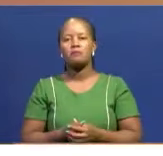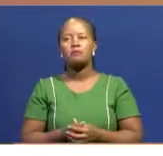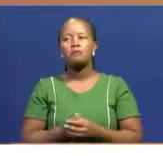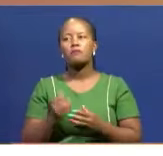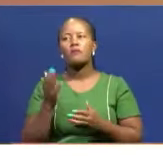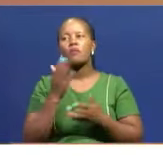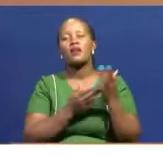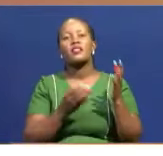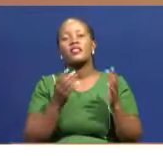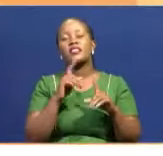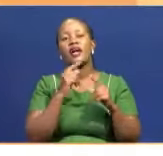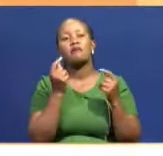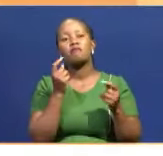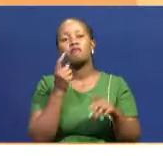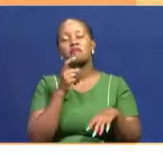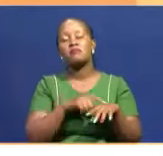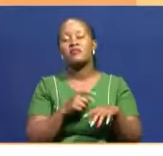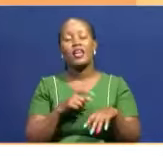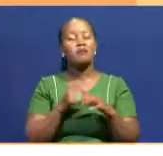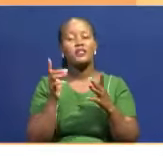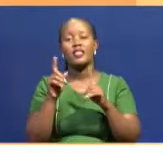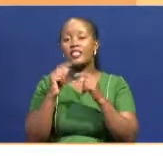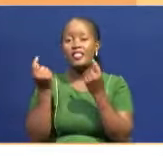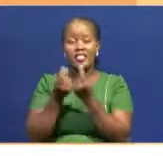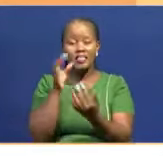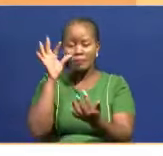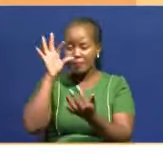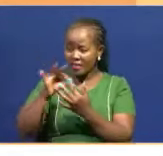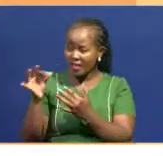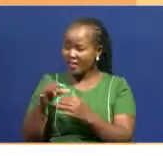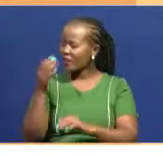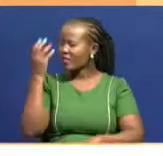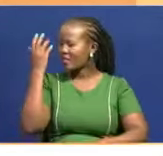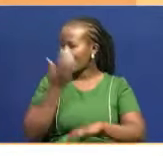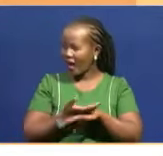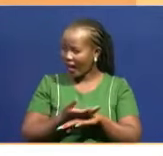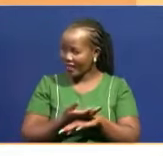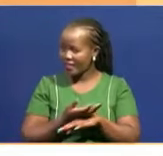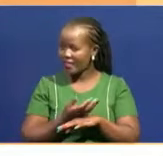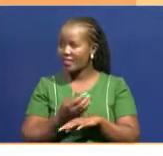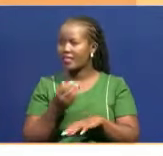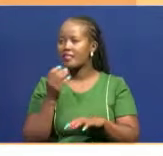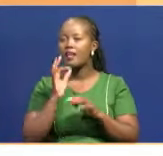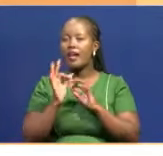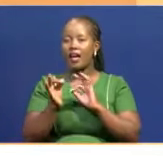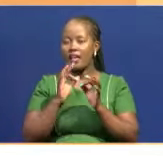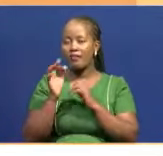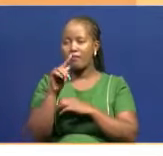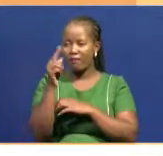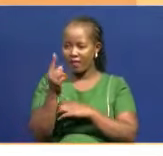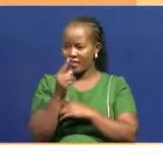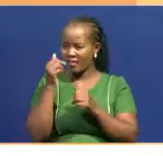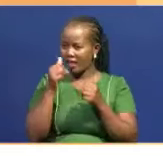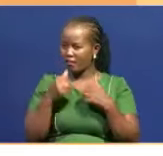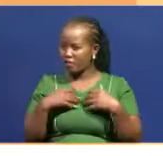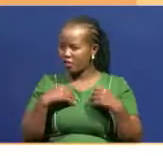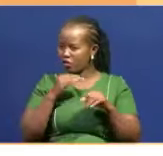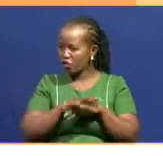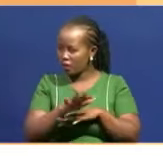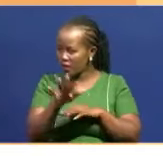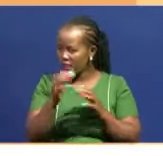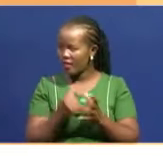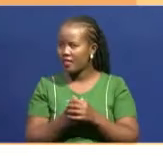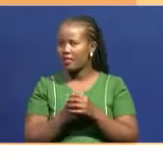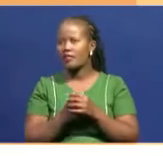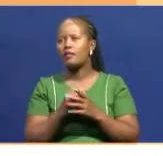team selection is always it's a coach's headache, and when one team is dominating, then it stands out to be that way. Let's first of all take a look